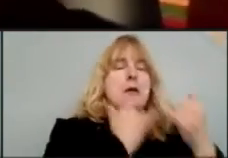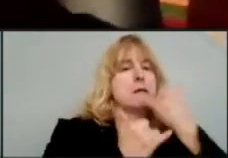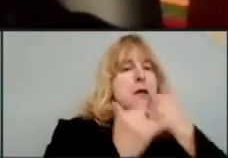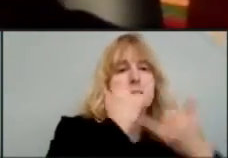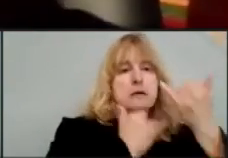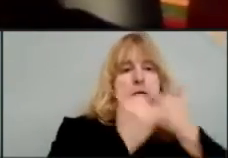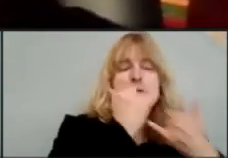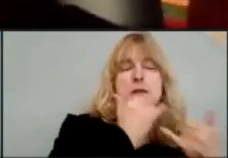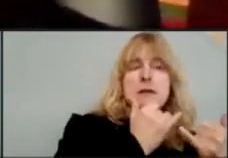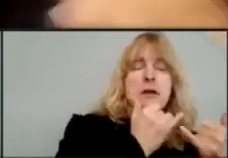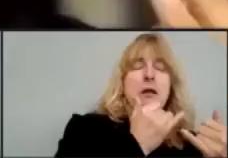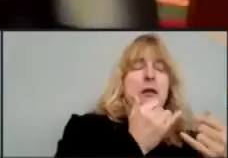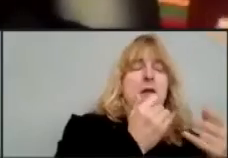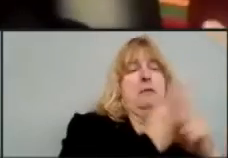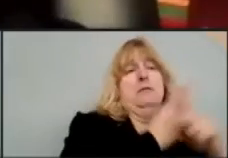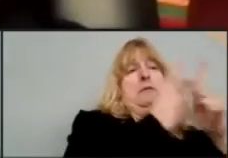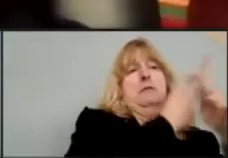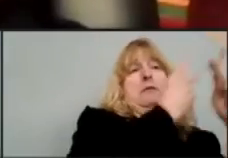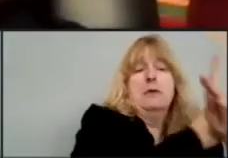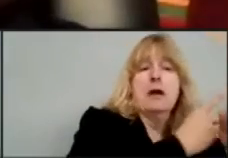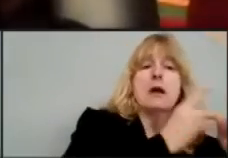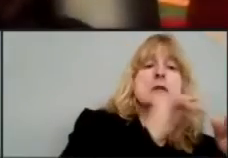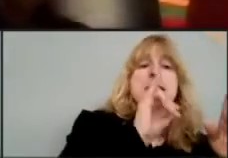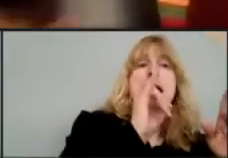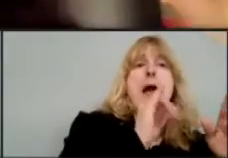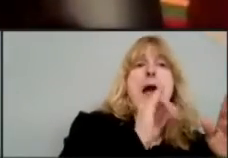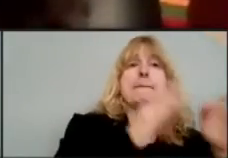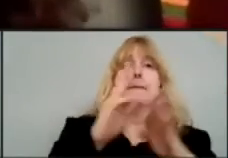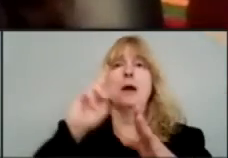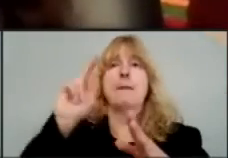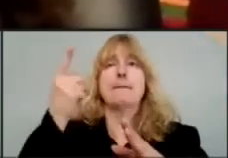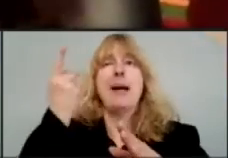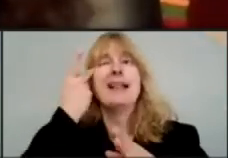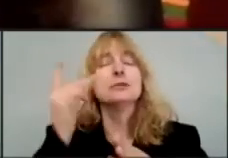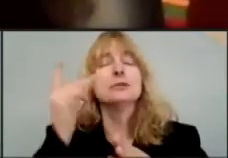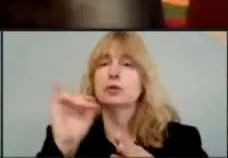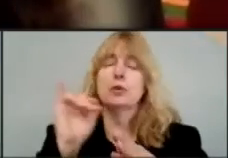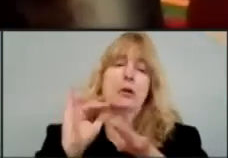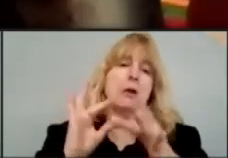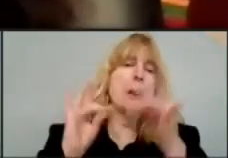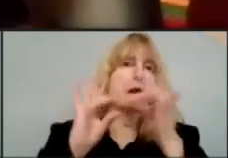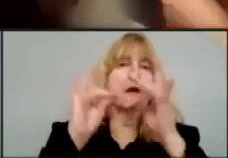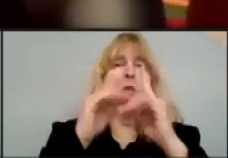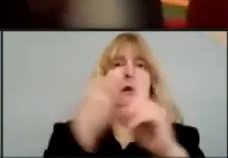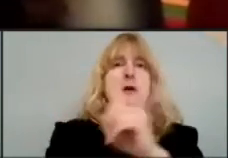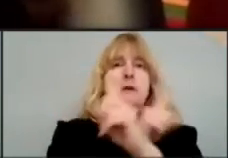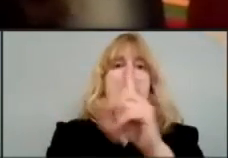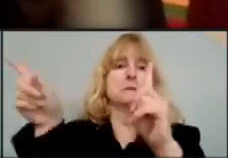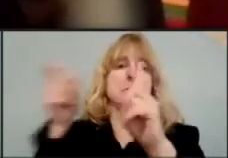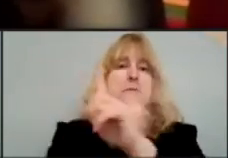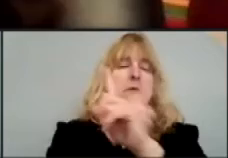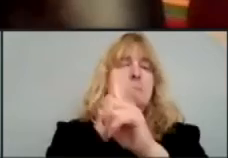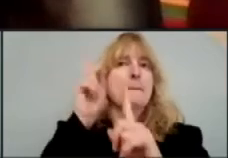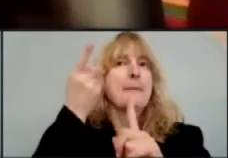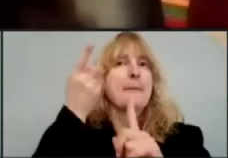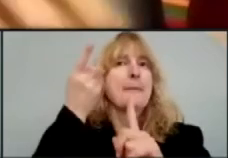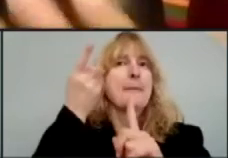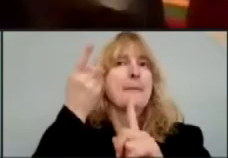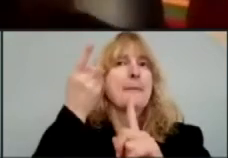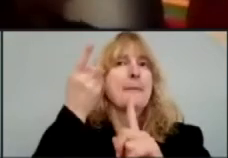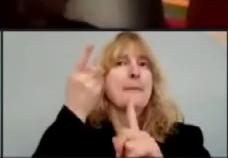seen this manifest also in our political arena. And certainly what we saw yesterday suggests to us that, again, we